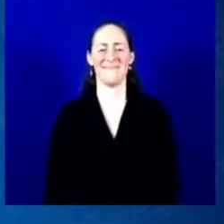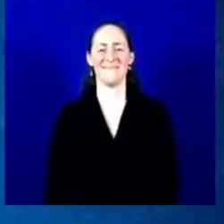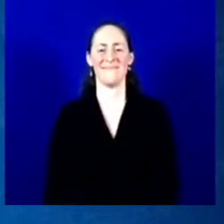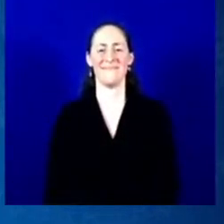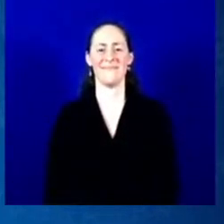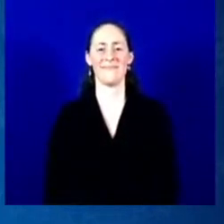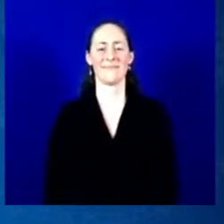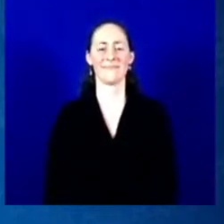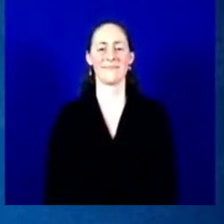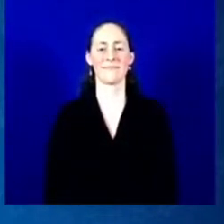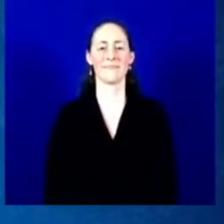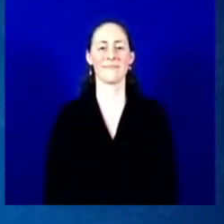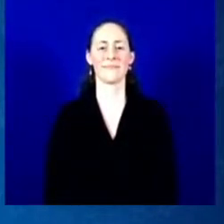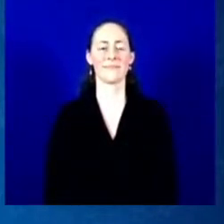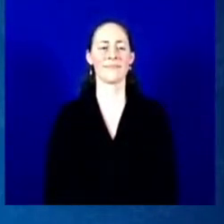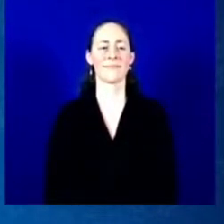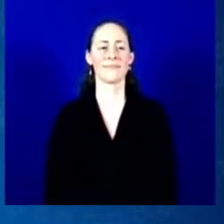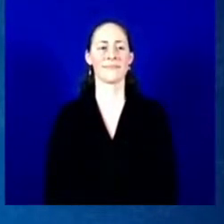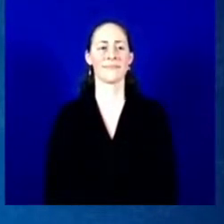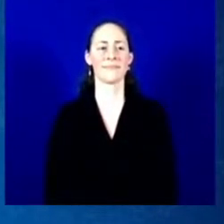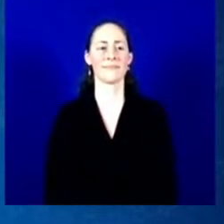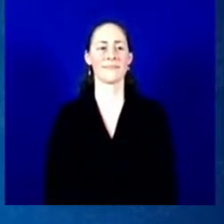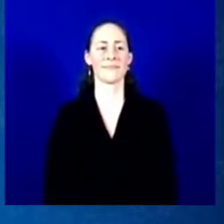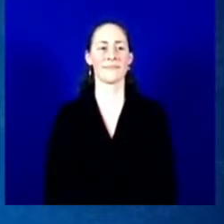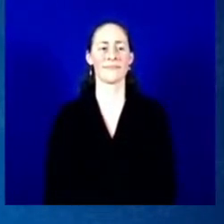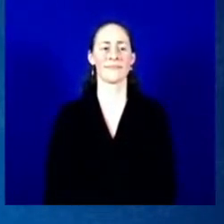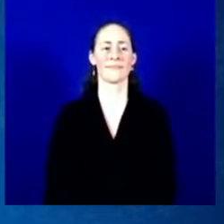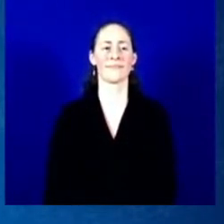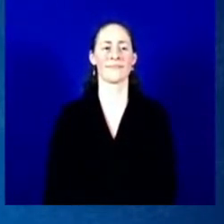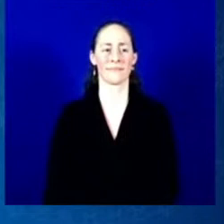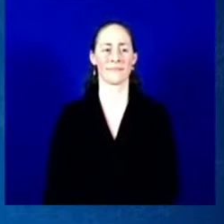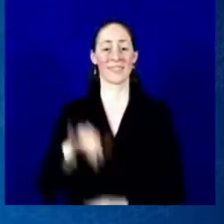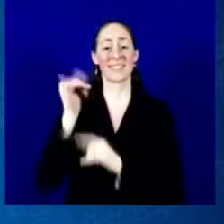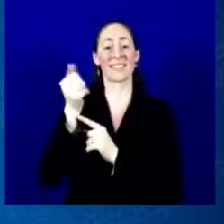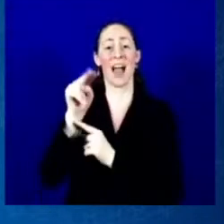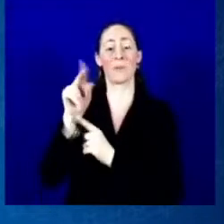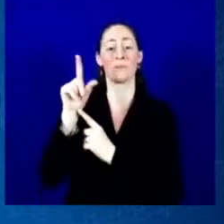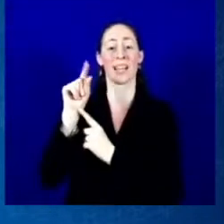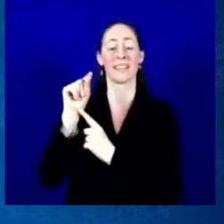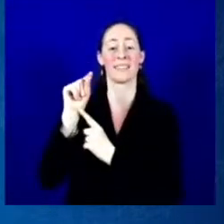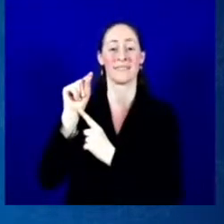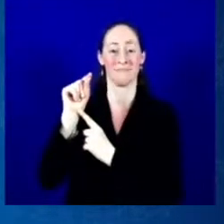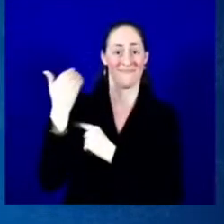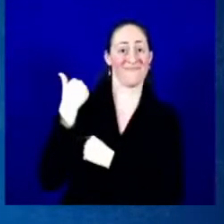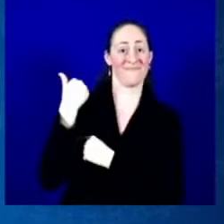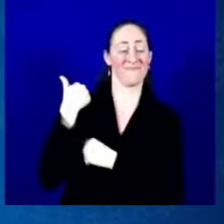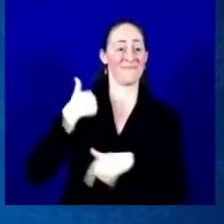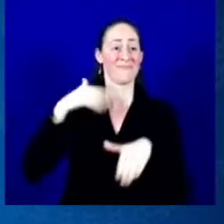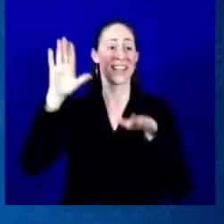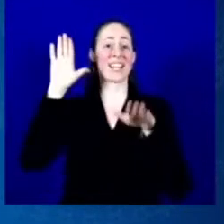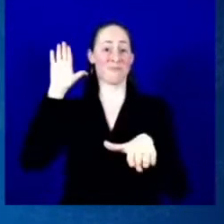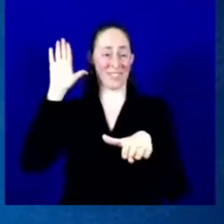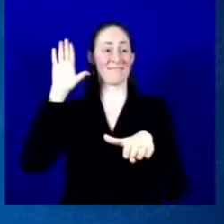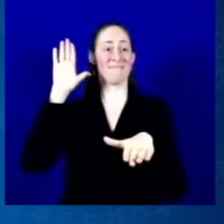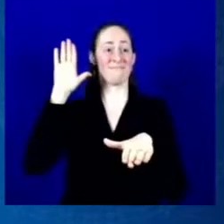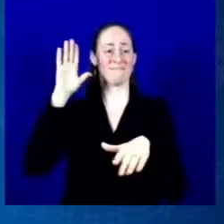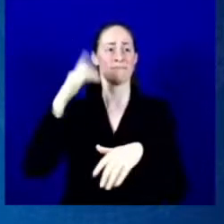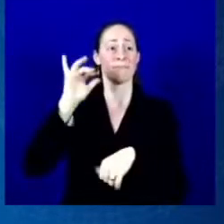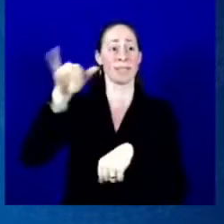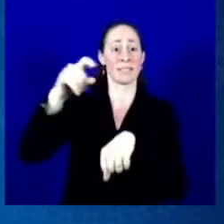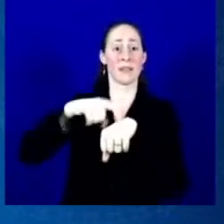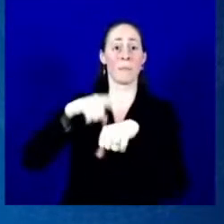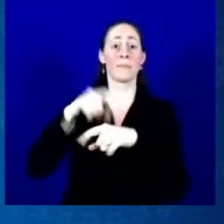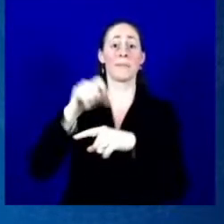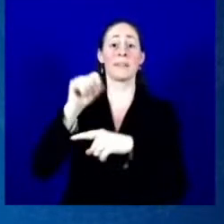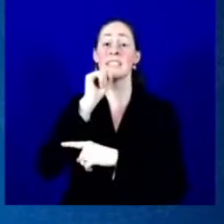When I was sworn in on January 20th, less than 1% of the seniors in America were fully vaccinated against COVID-19. 100 days